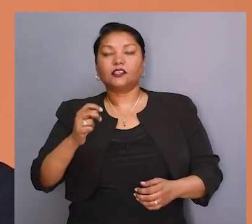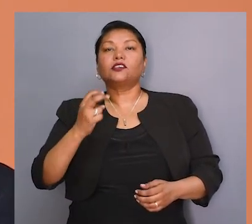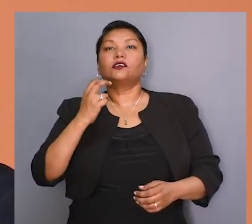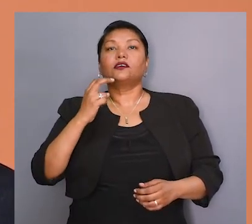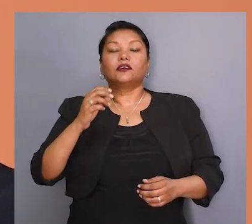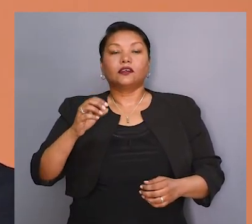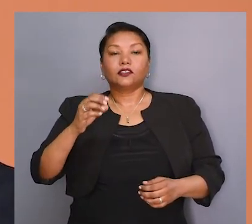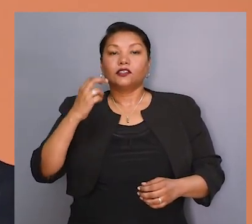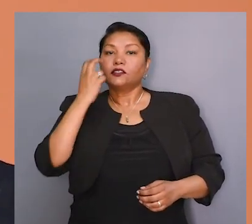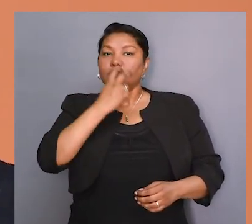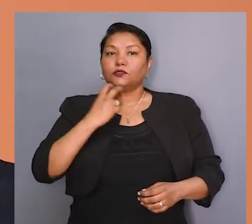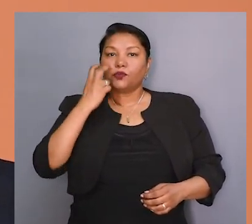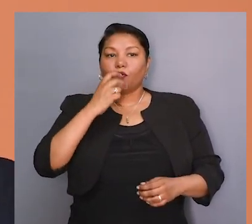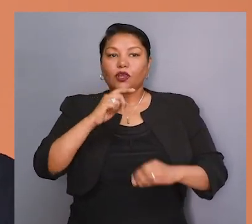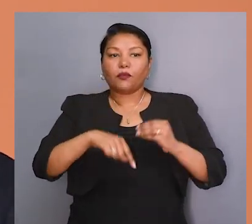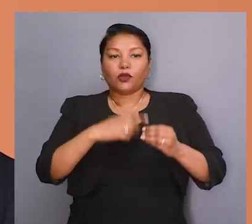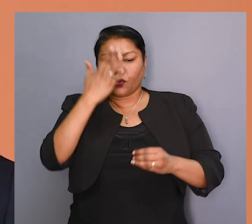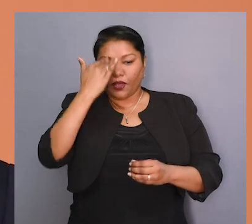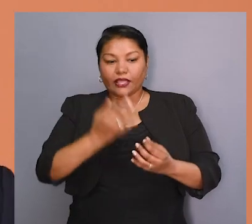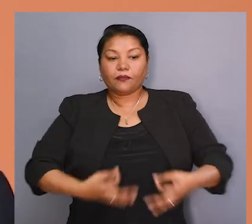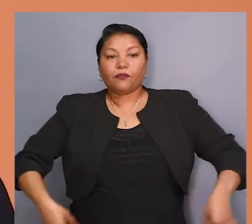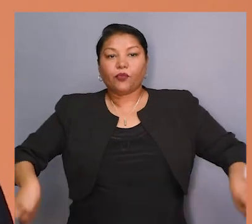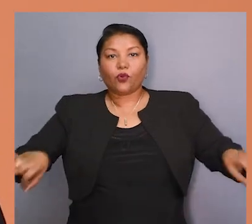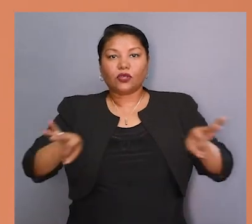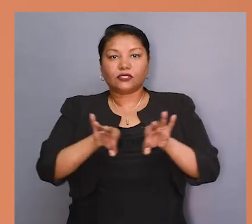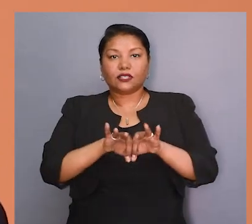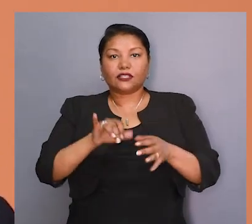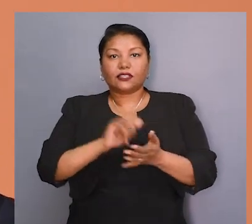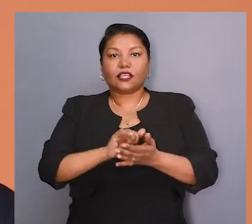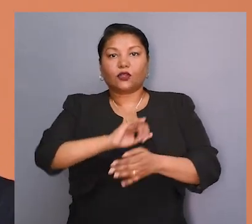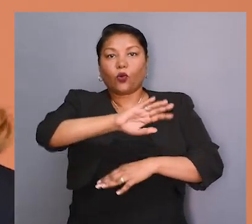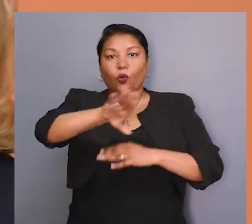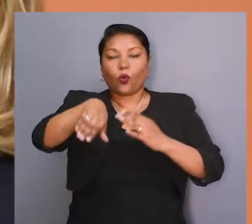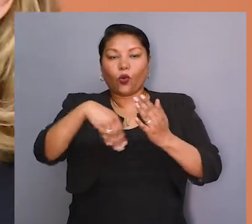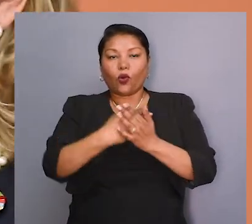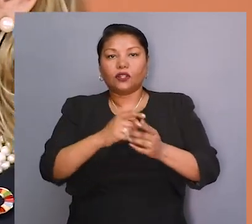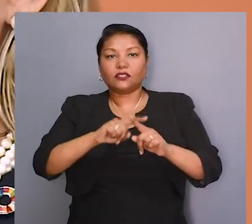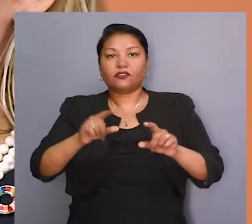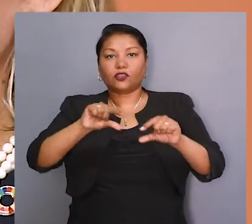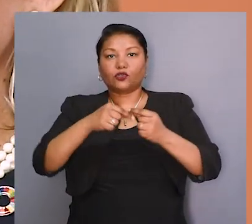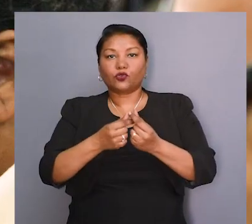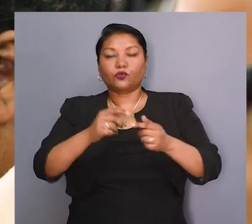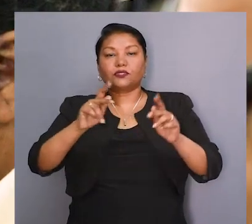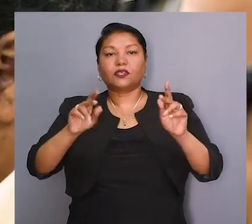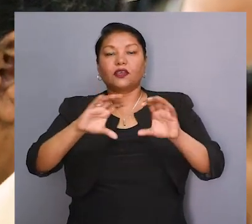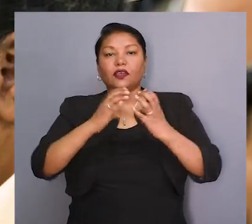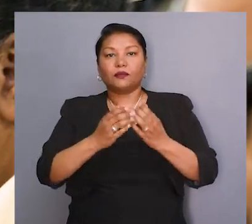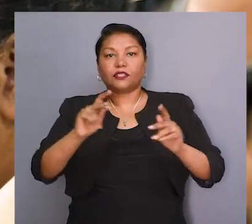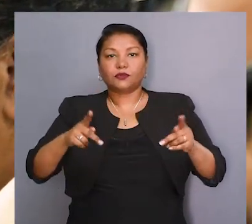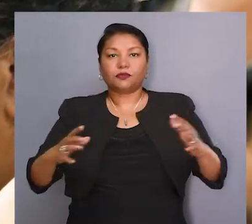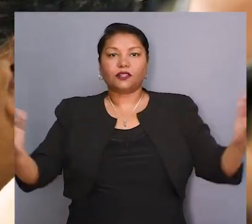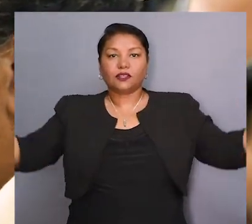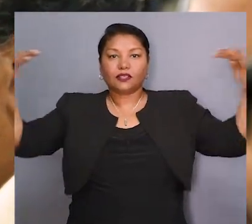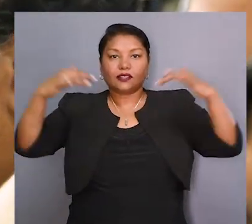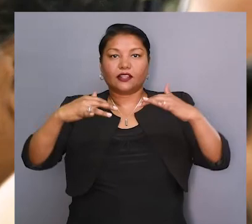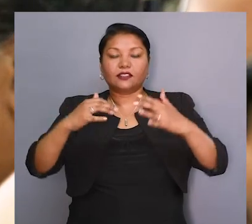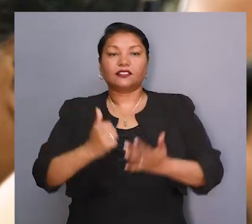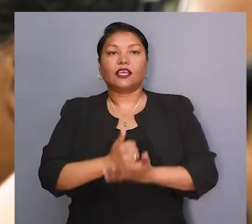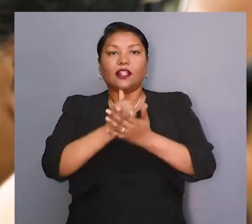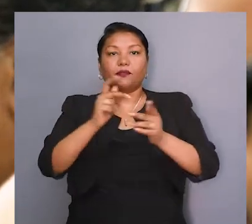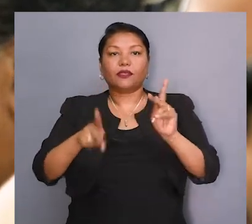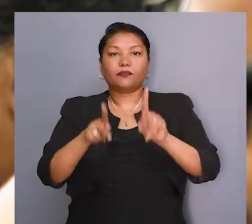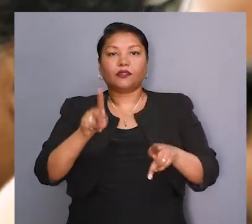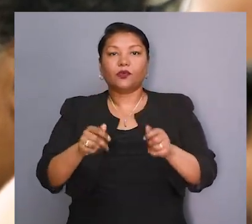the partnerships of the relevant stakeholders in ensuring that PwDs have easy access to ICT services.